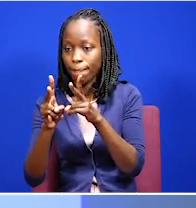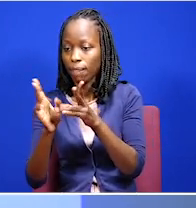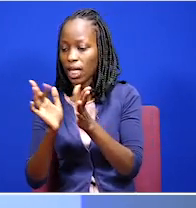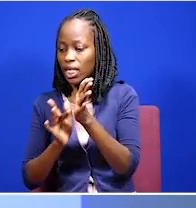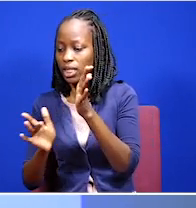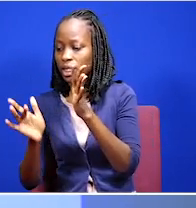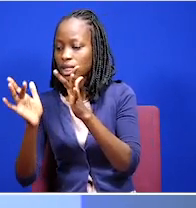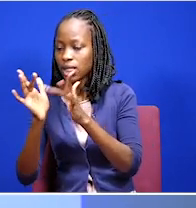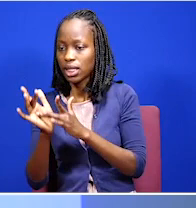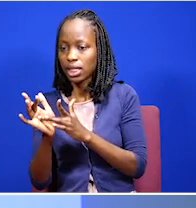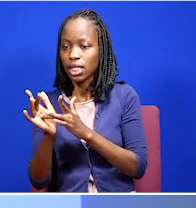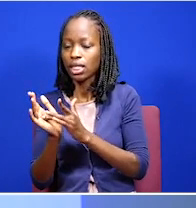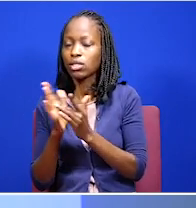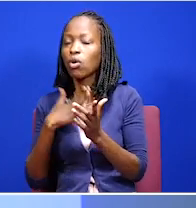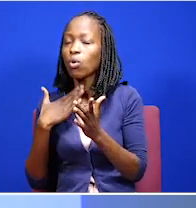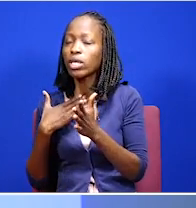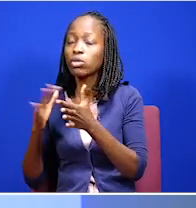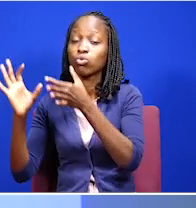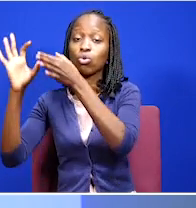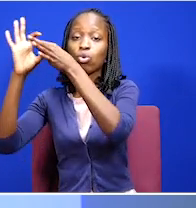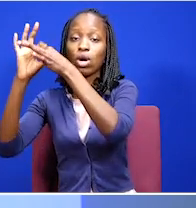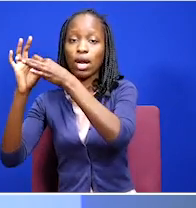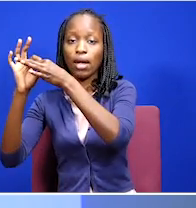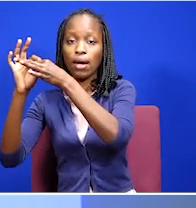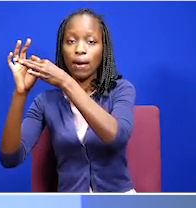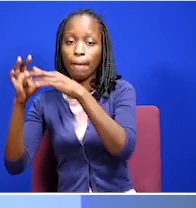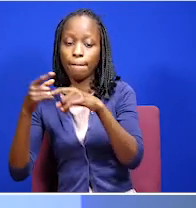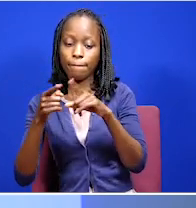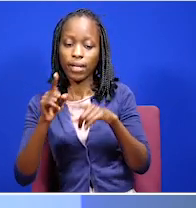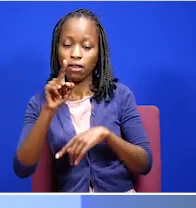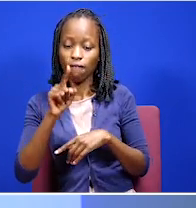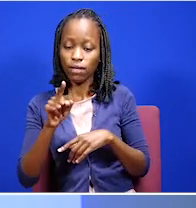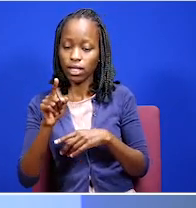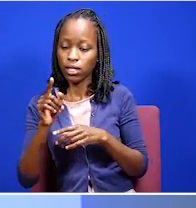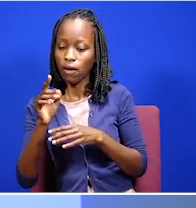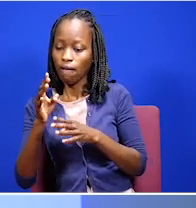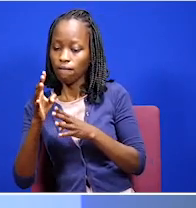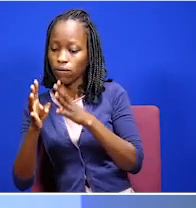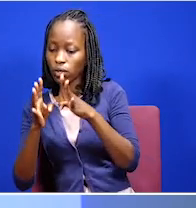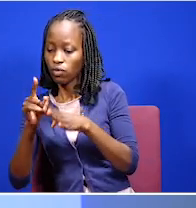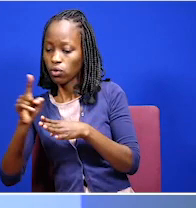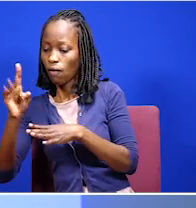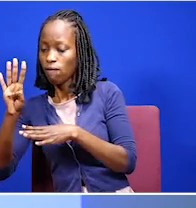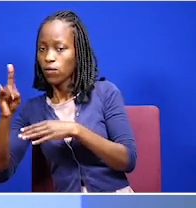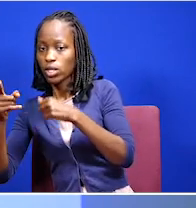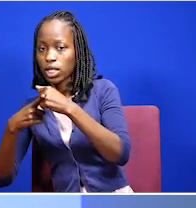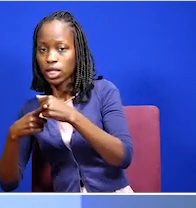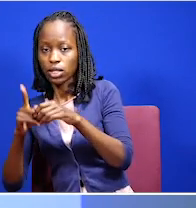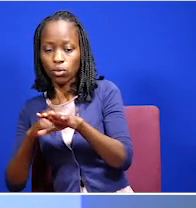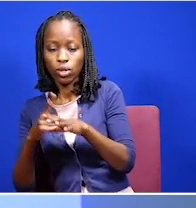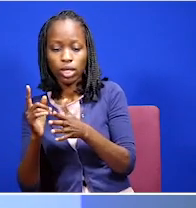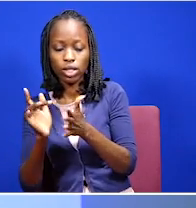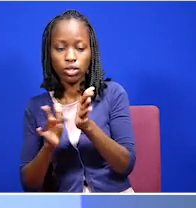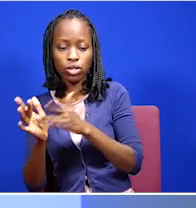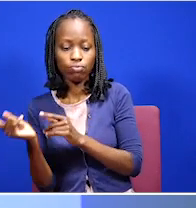22, he was so earnestly wanting to connect. But when you get to verse 44, verse